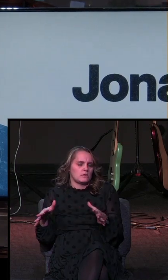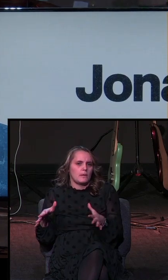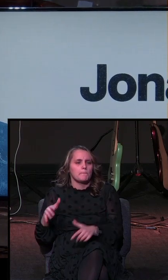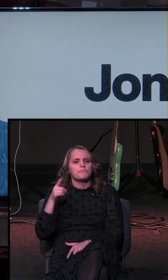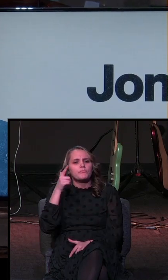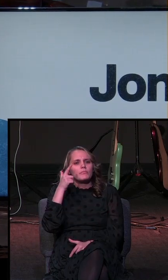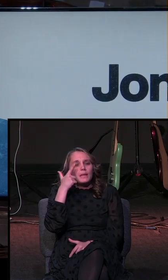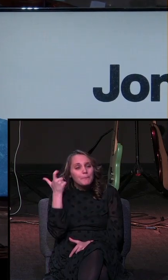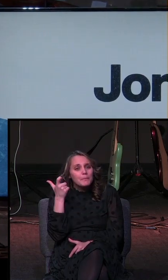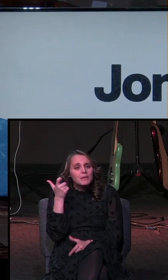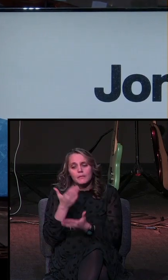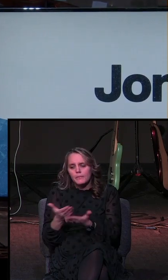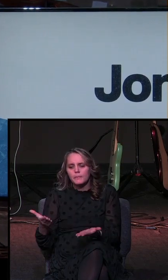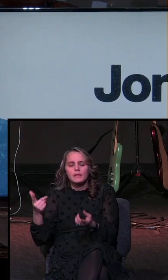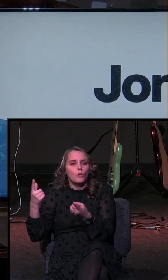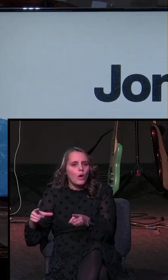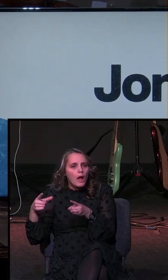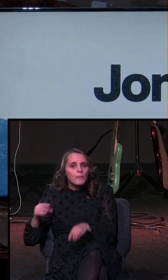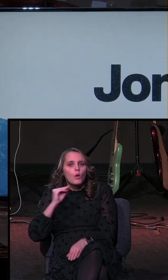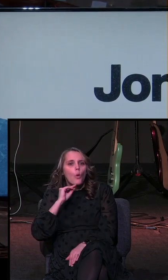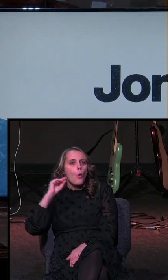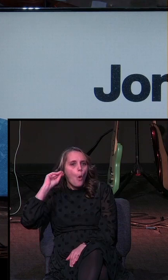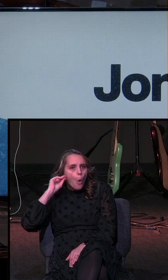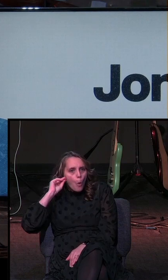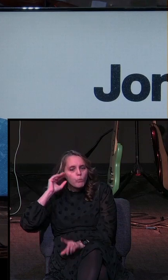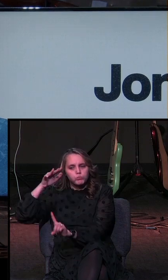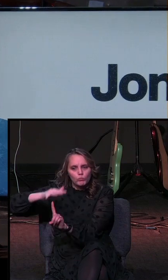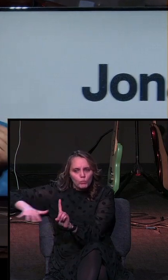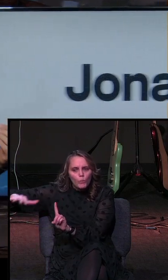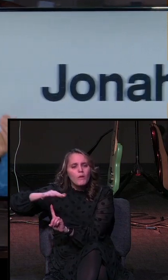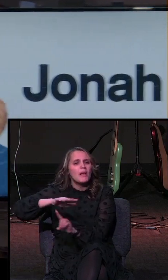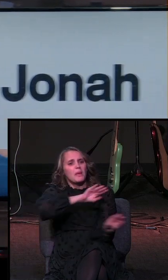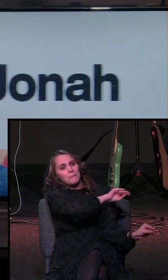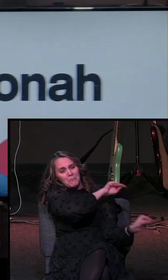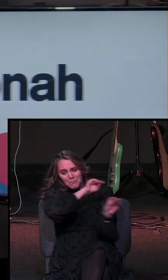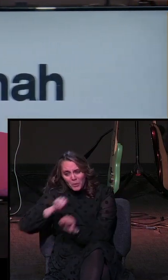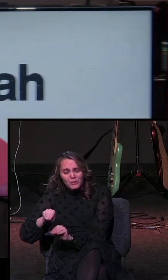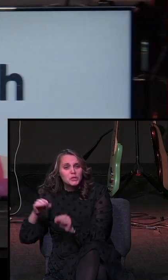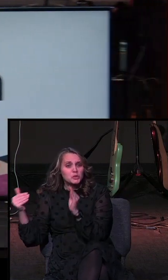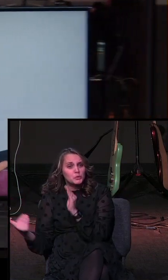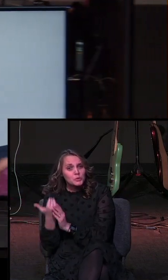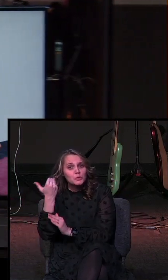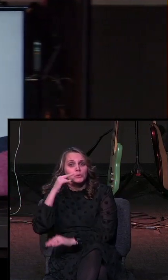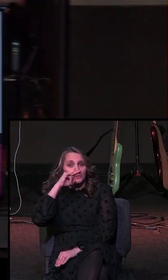Because of the things that were happening at home and because of you know, the move, suddenly being a new kid in the school, that is the lie I was believing about myself. I must just